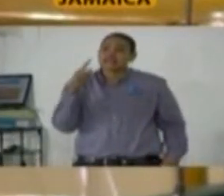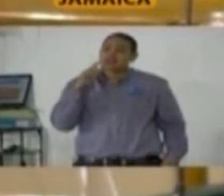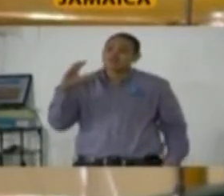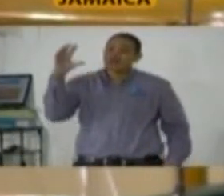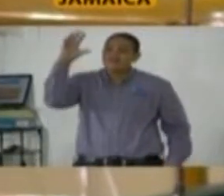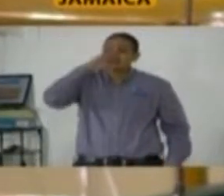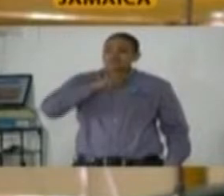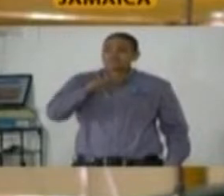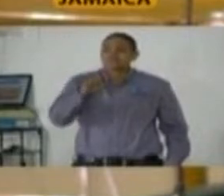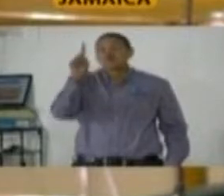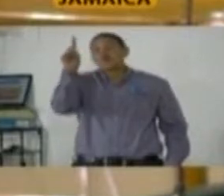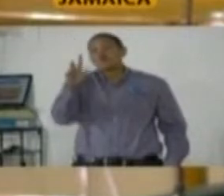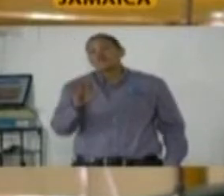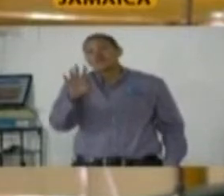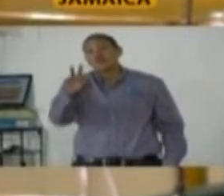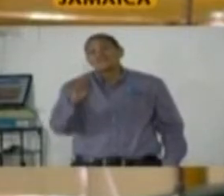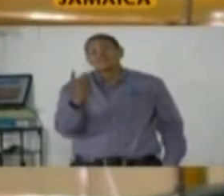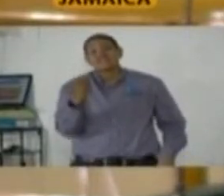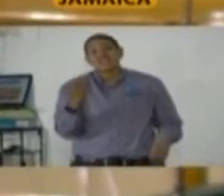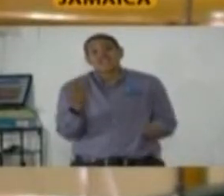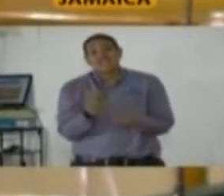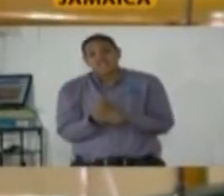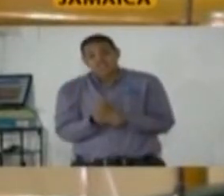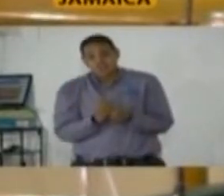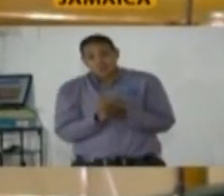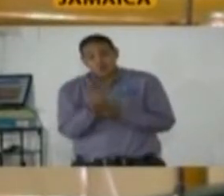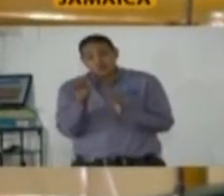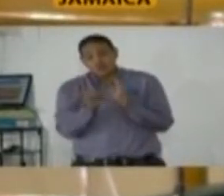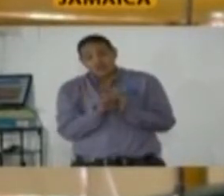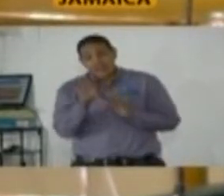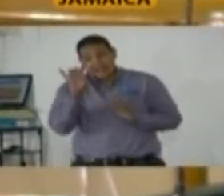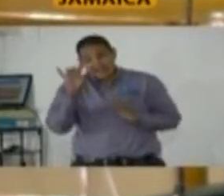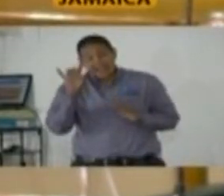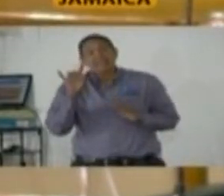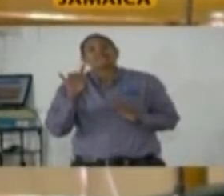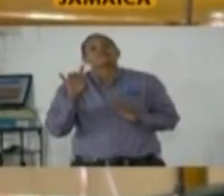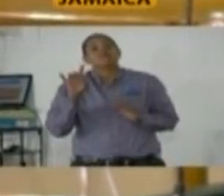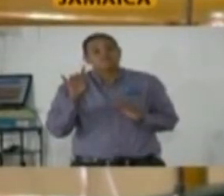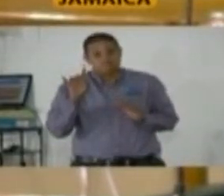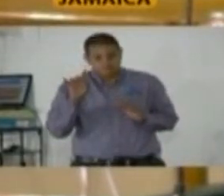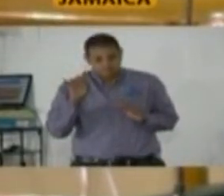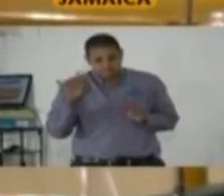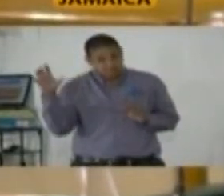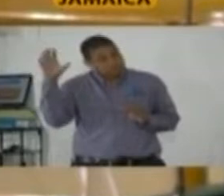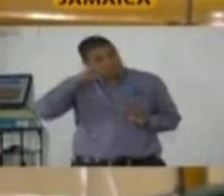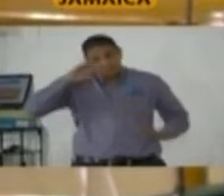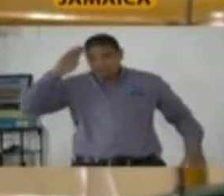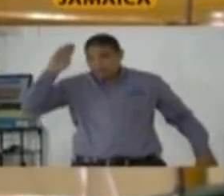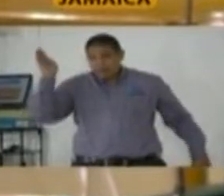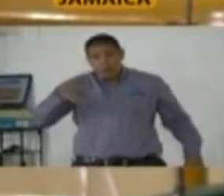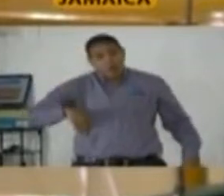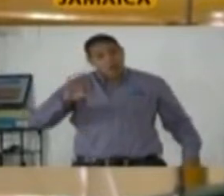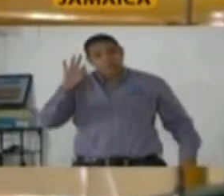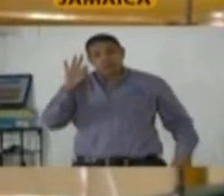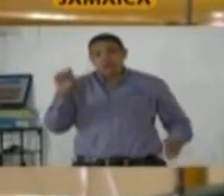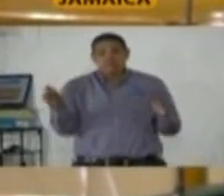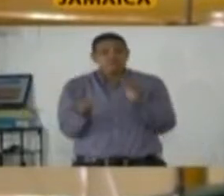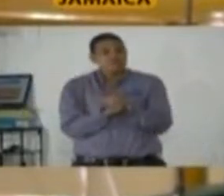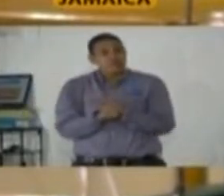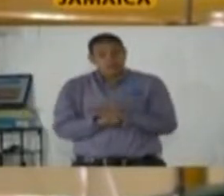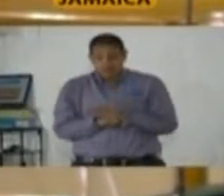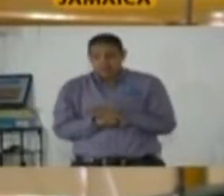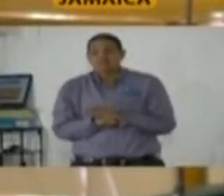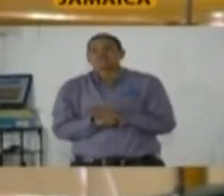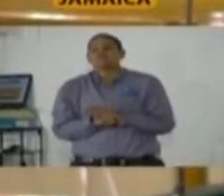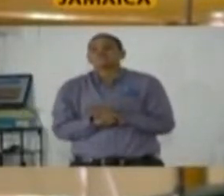approximately 1/3 of their second year, which was grade 8, or second form. They missed all of their third year, which was grade 9, or